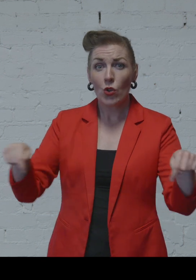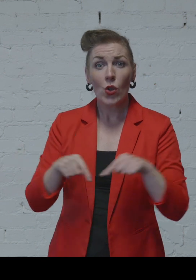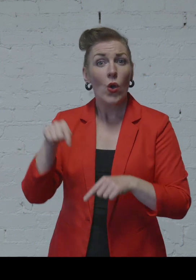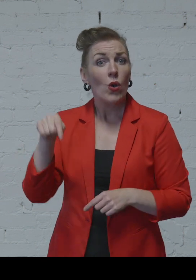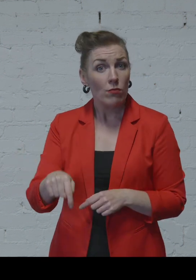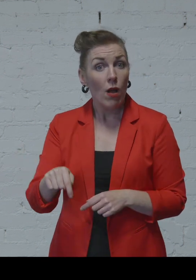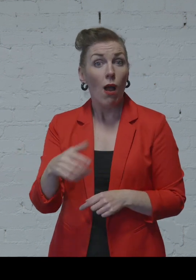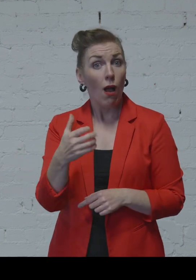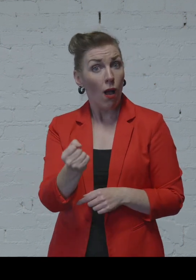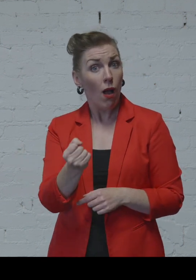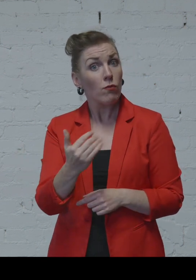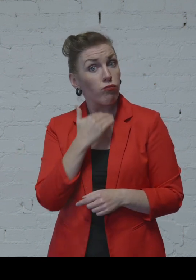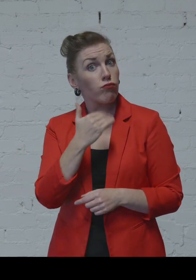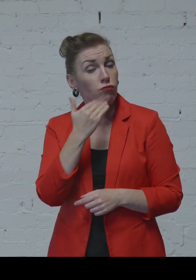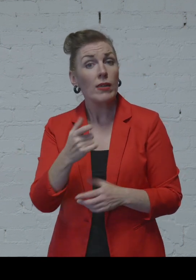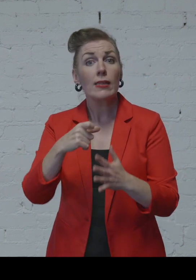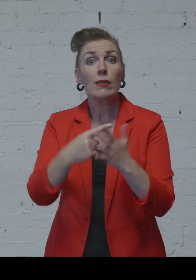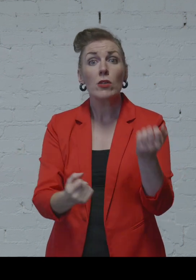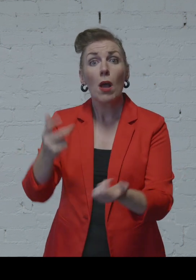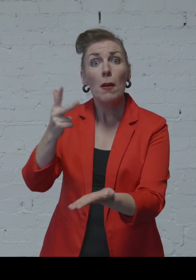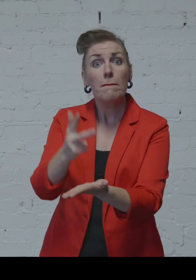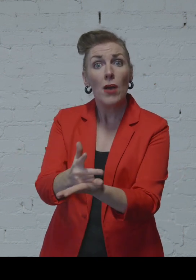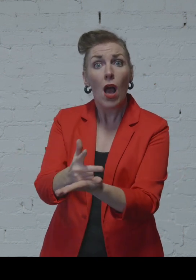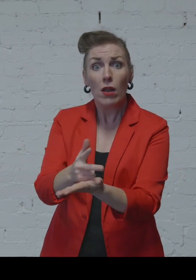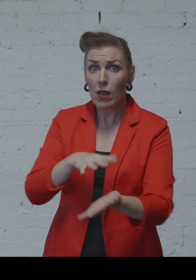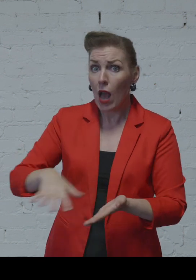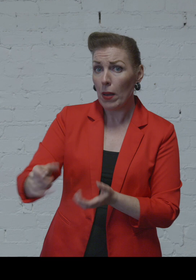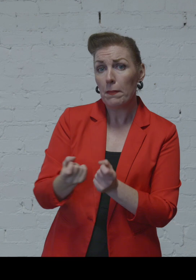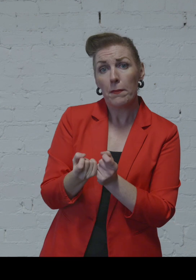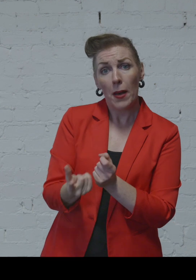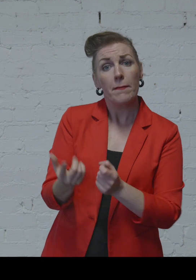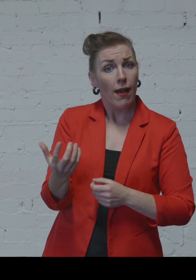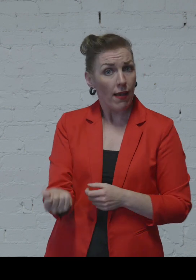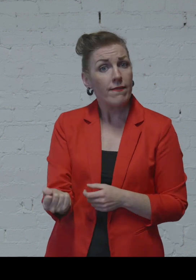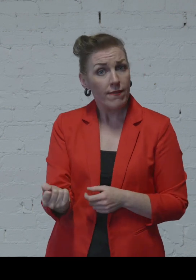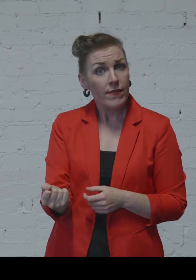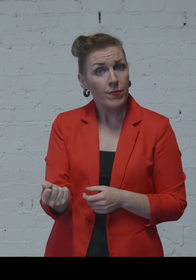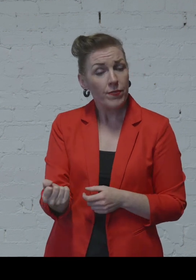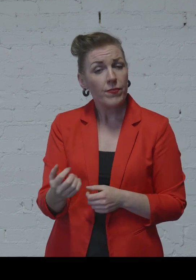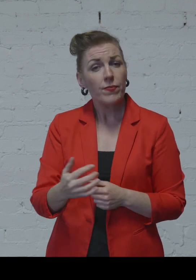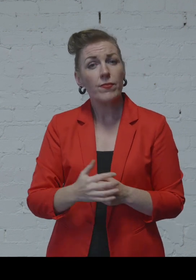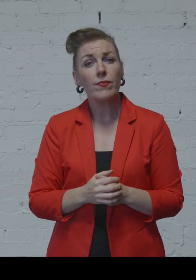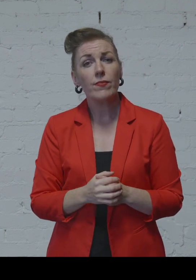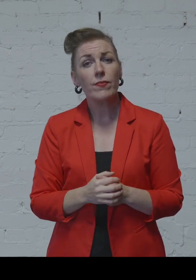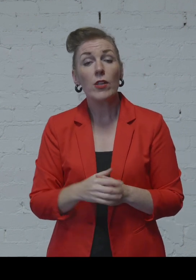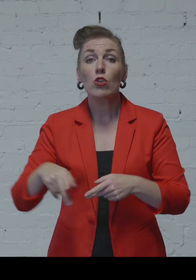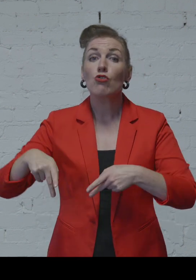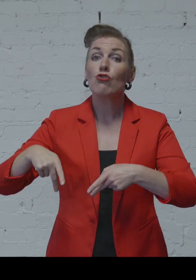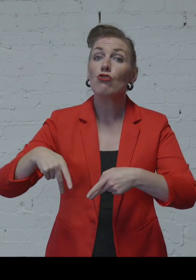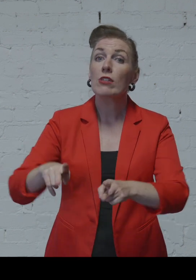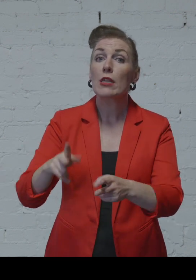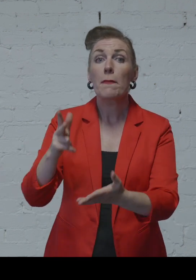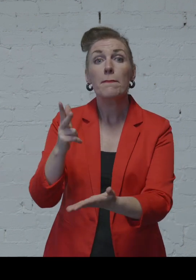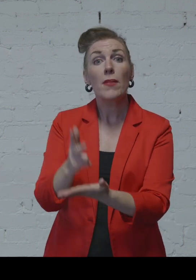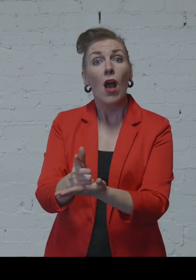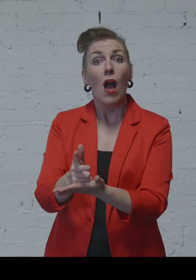City centre car parks are mostly within easy walking distance of the Echo Echo studios, and there are a number of designated disabled parking